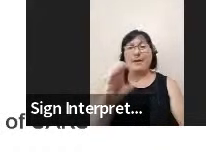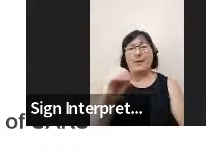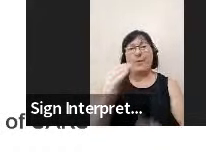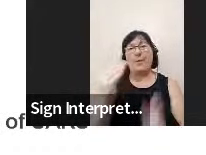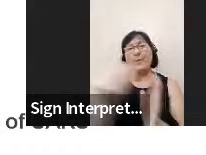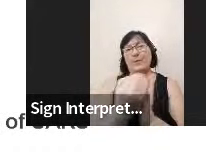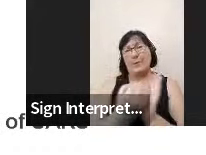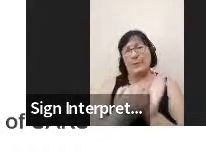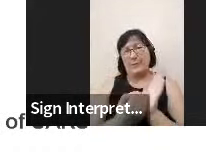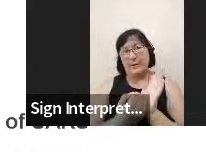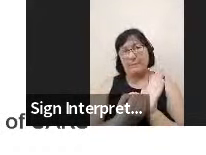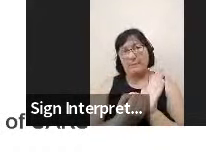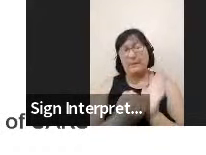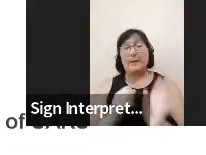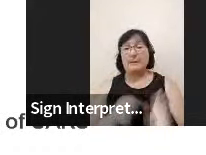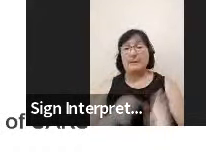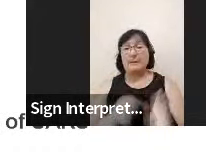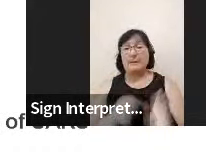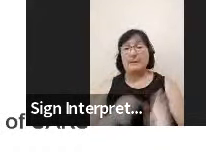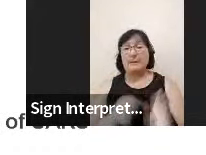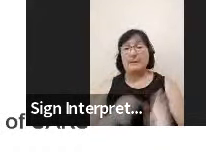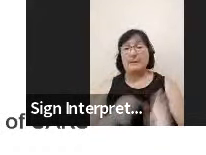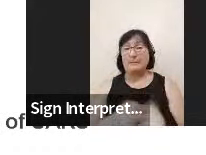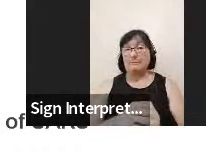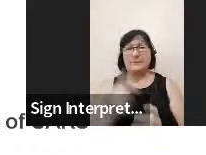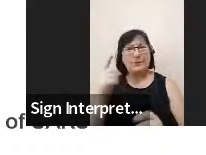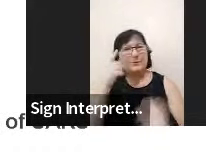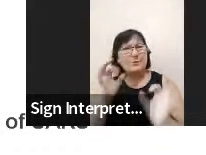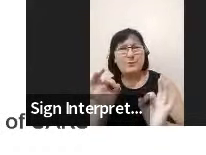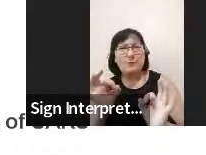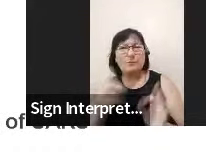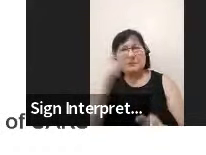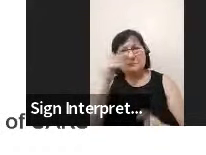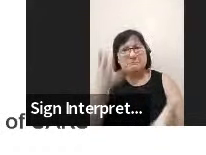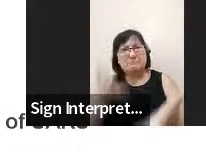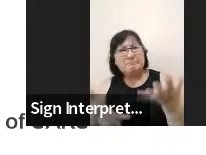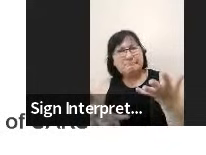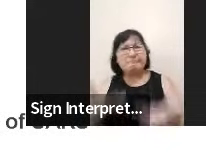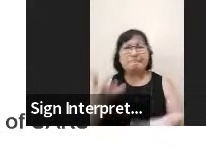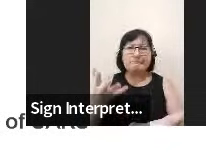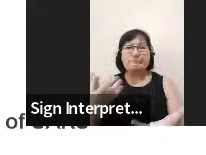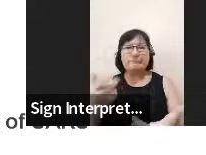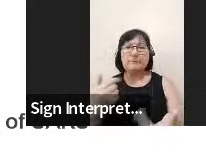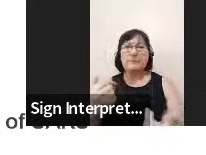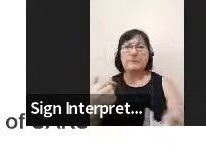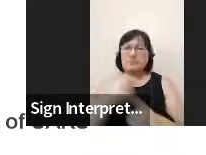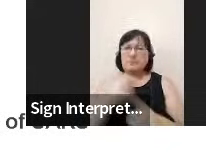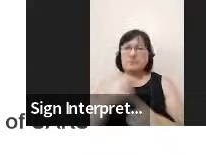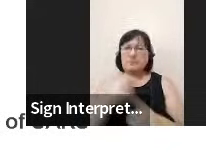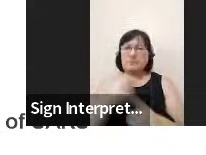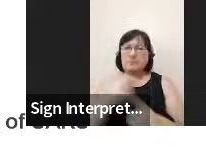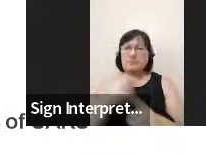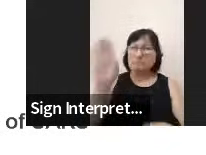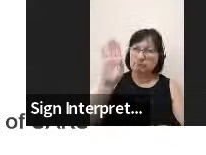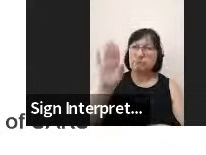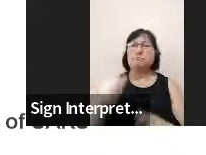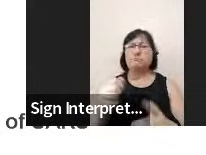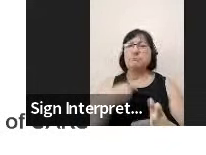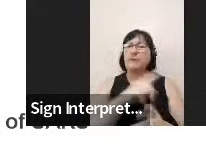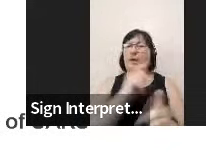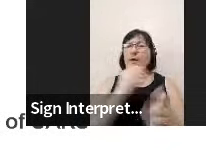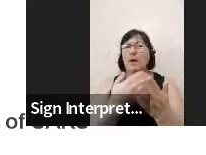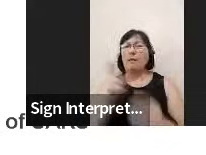not sure or you are uncertain whether you are compliant or not, raise your hand. We will come in and conduct an audit. Thereafter, do